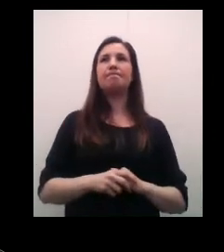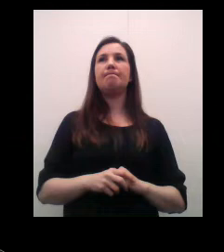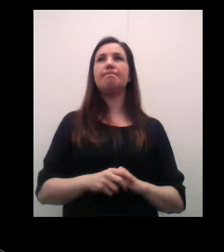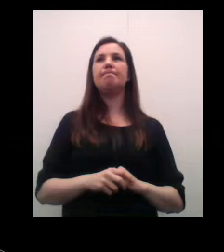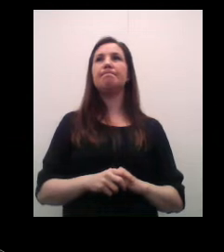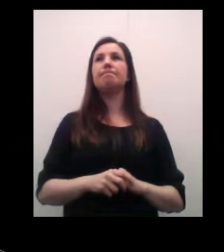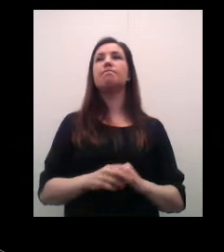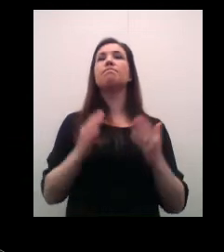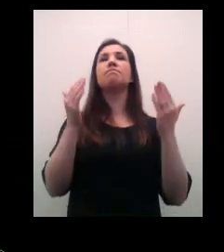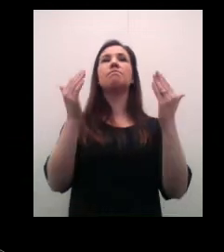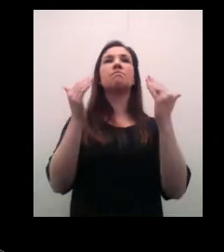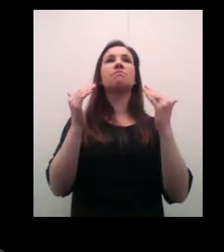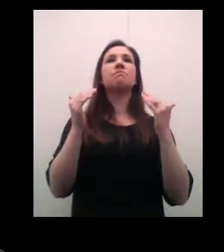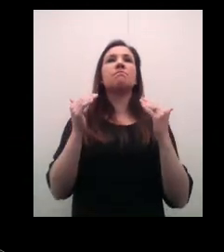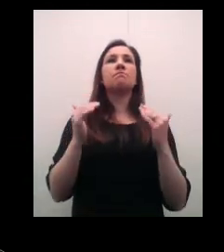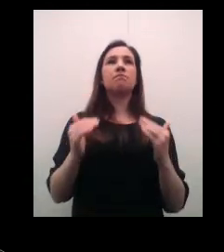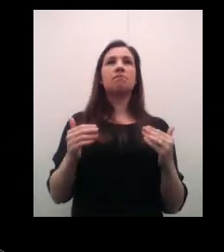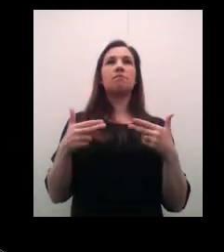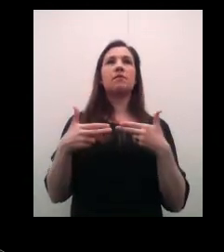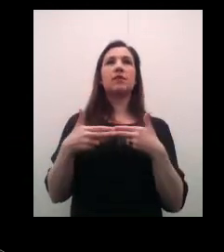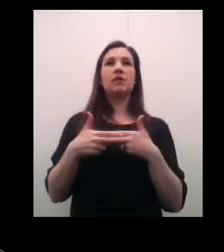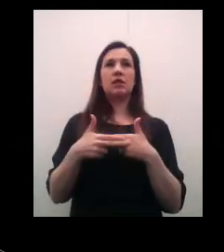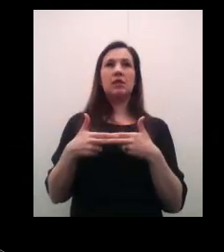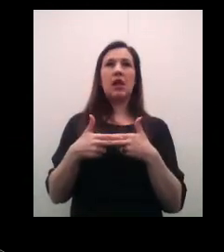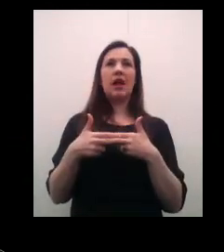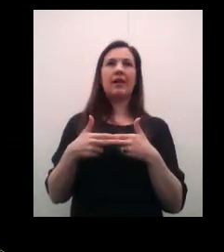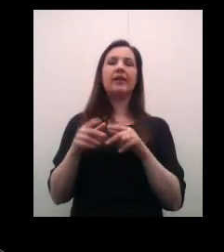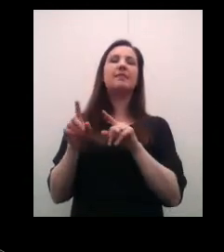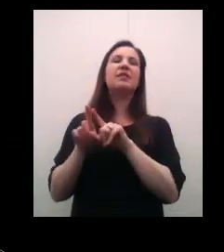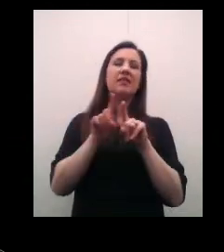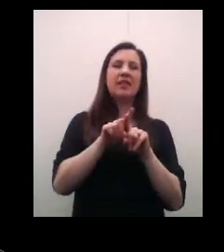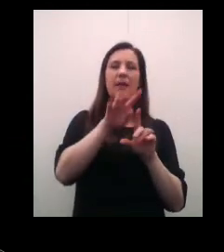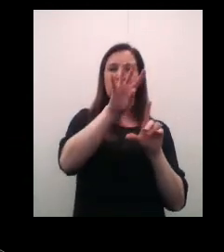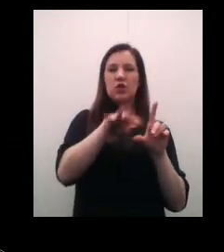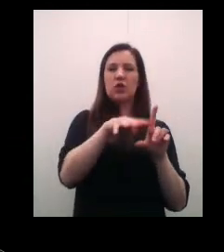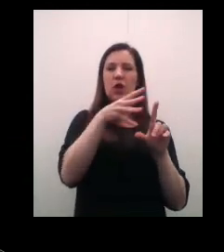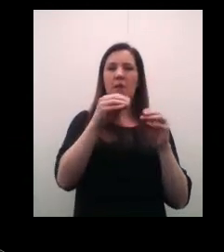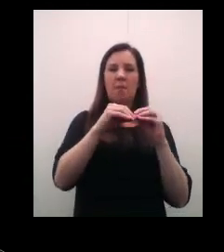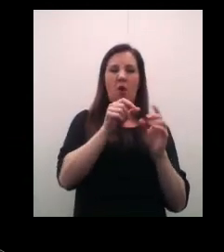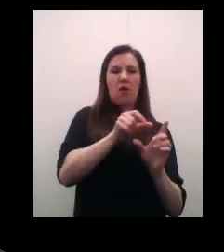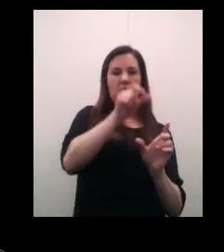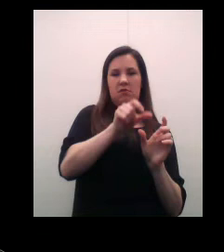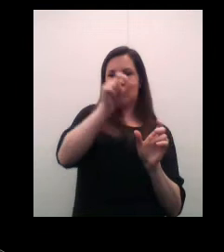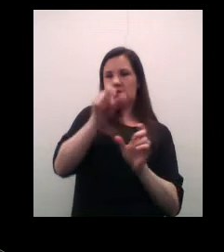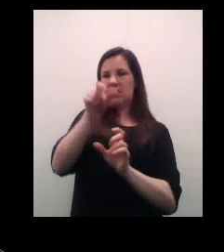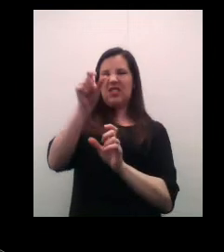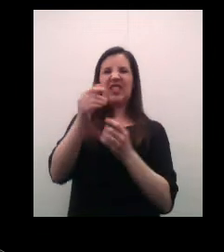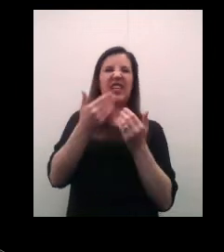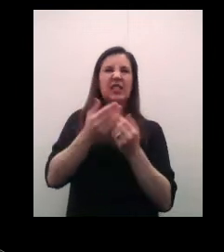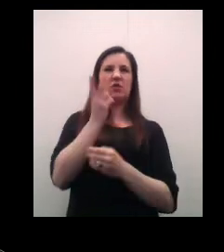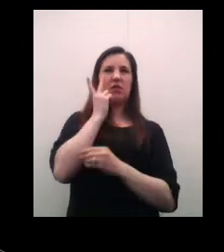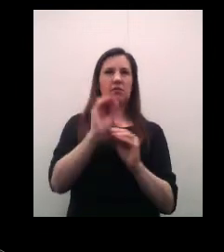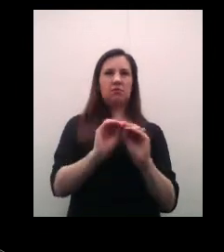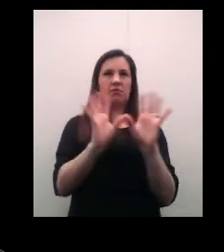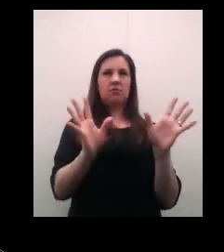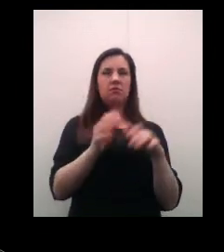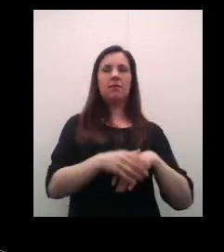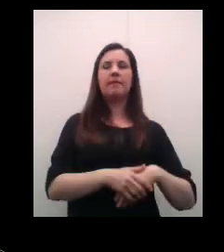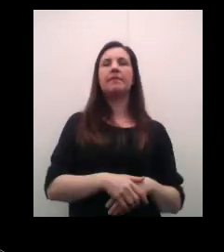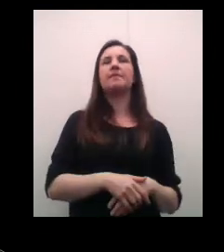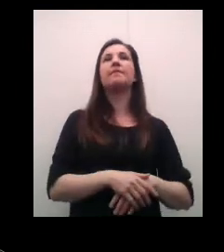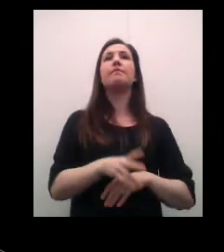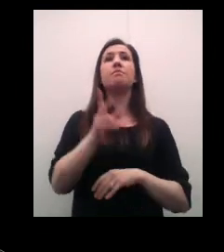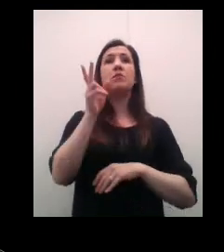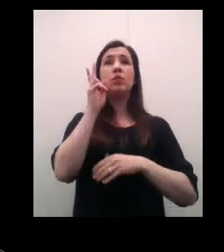Next slide just shows the previous chart in a bar chart, so it's a little bit more understandable. And you see